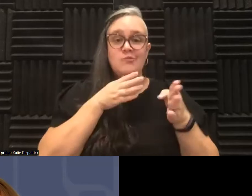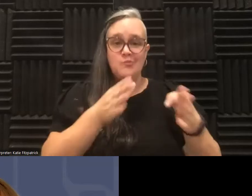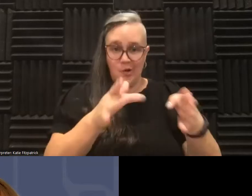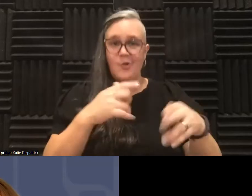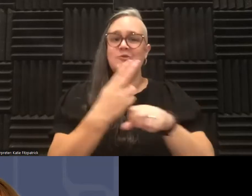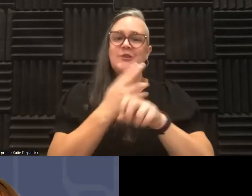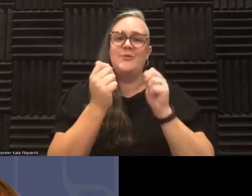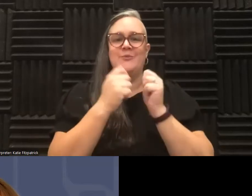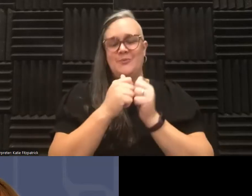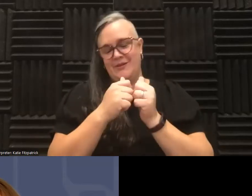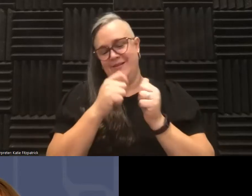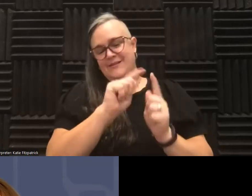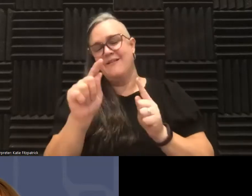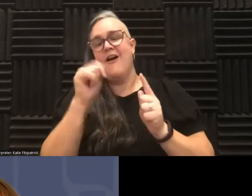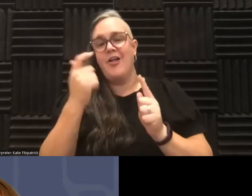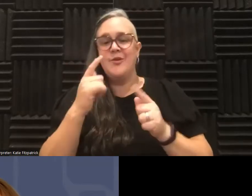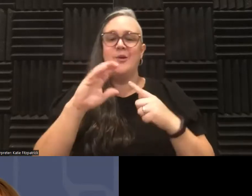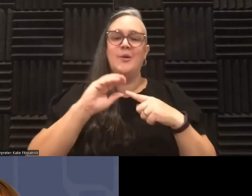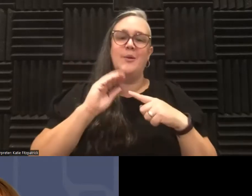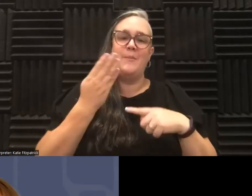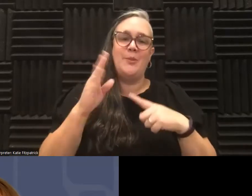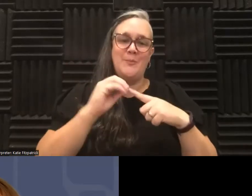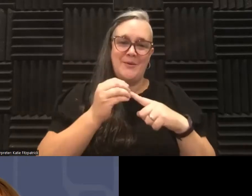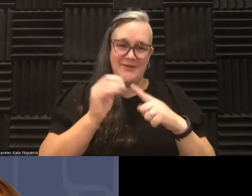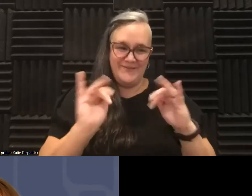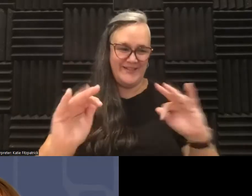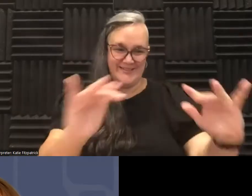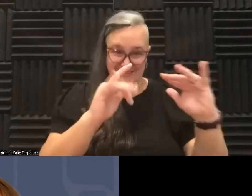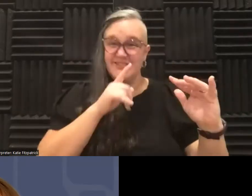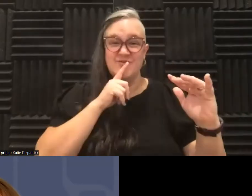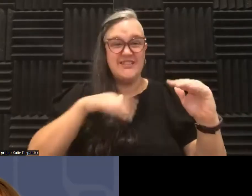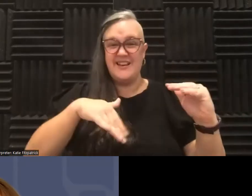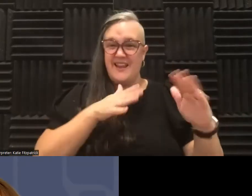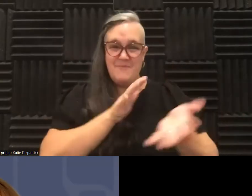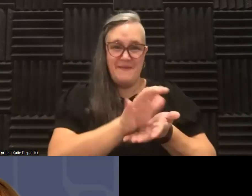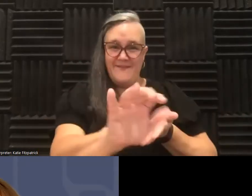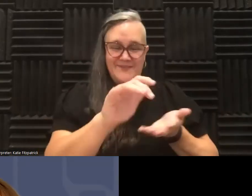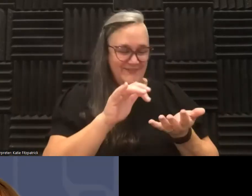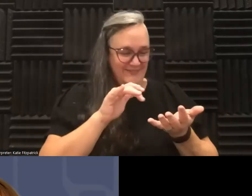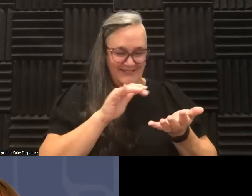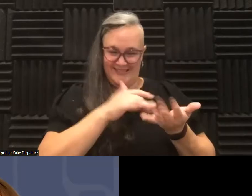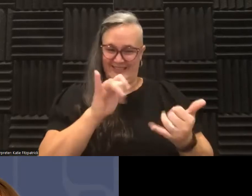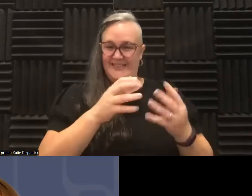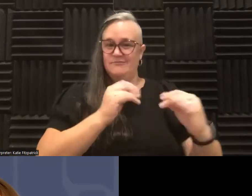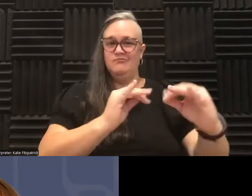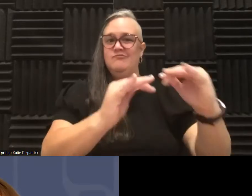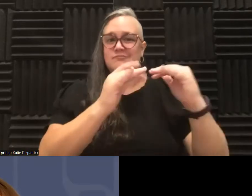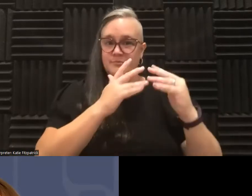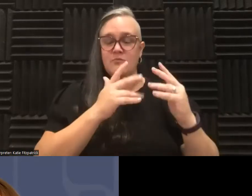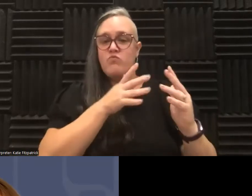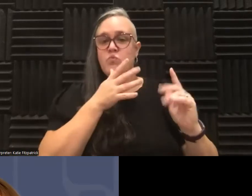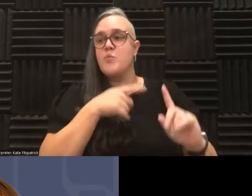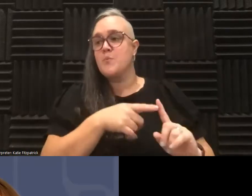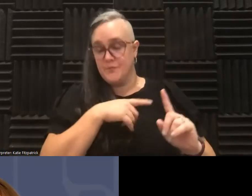unpaved. And has a great love and respect for the food grown and processed in Michigan and the hands that bring us that